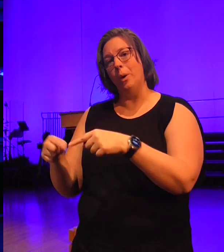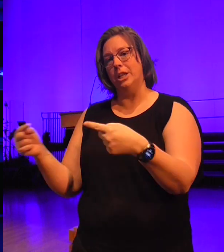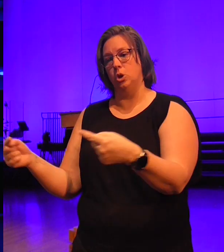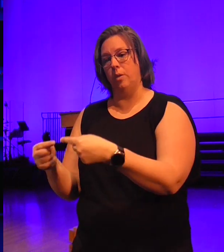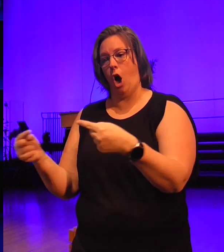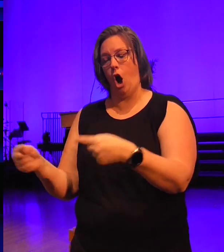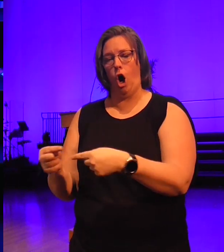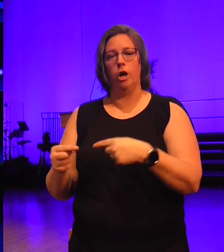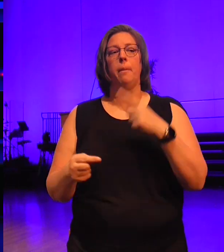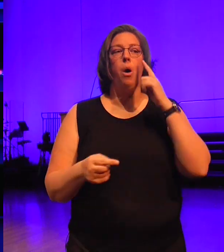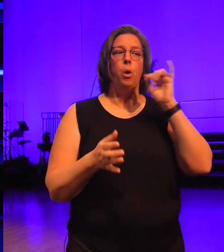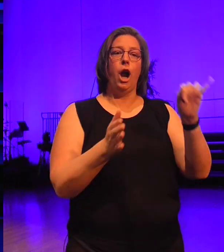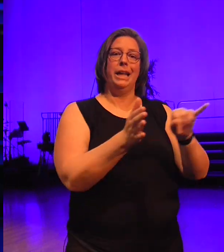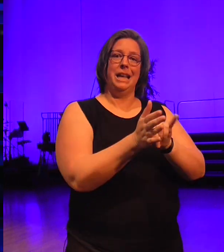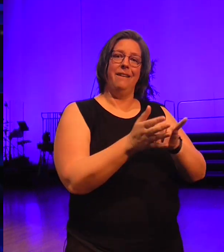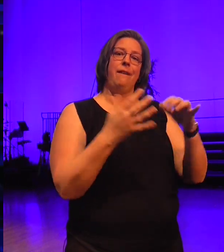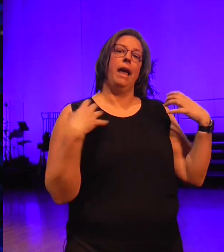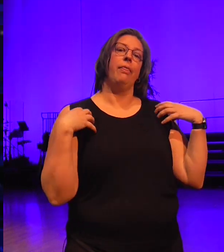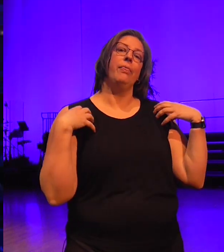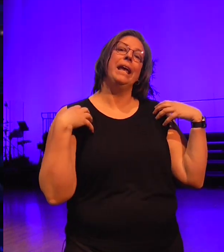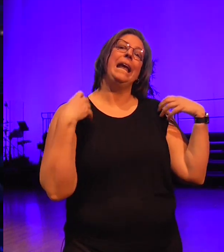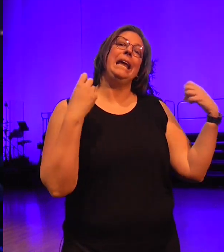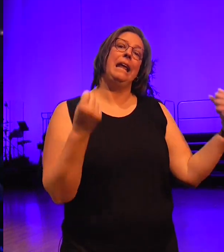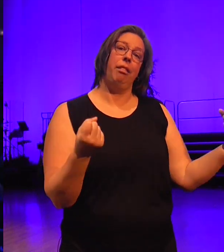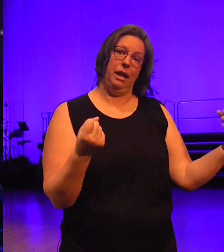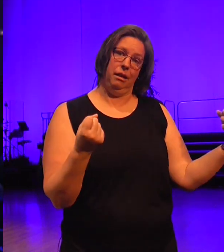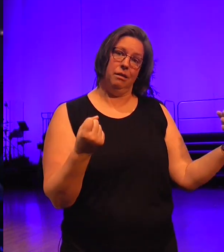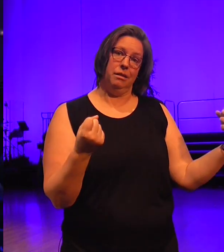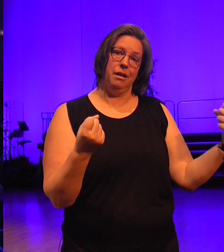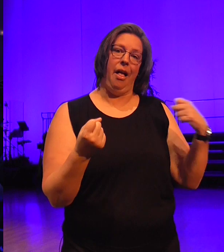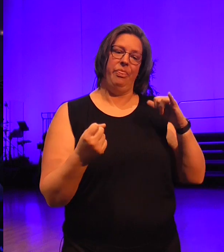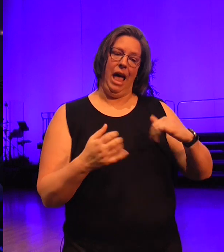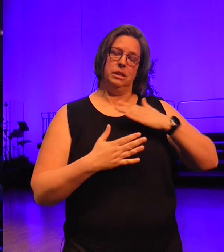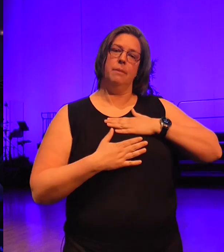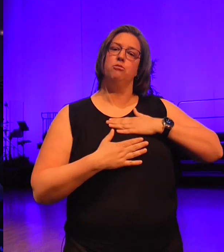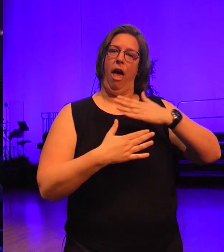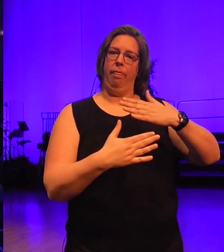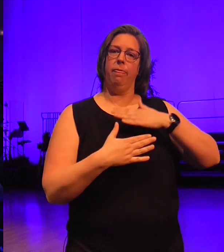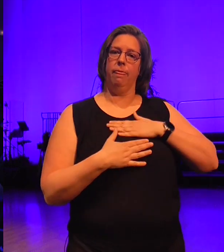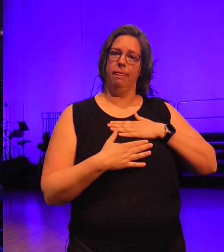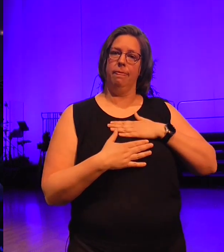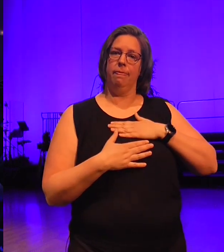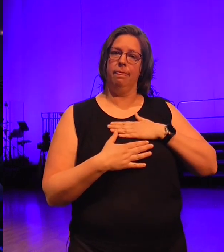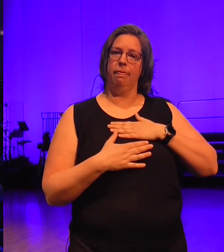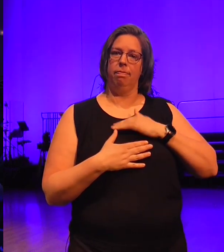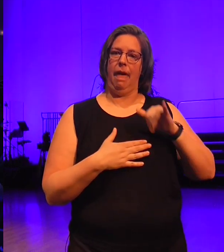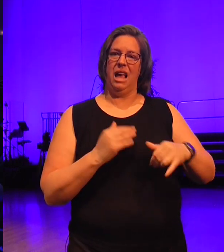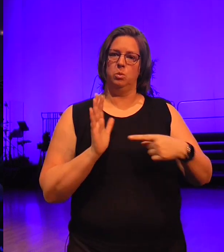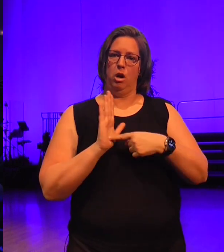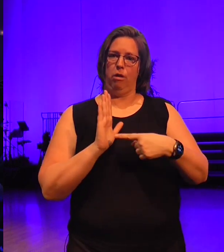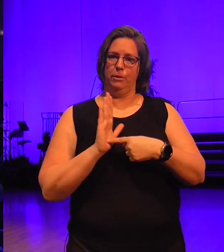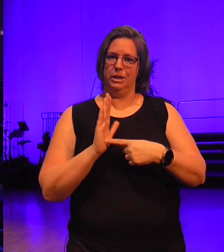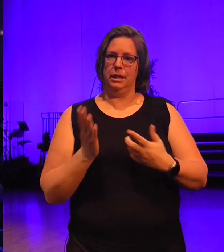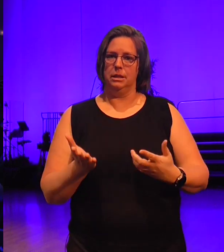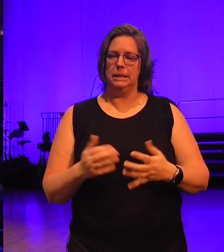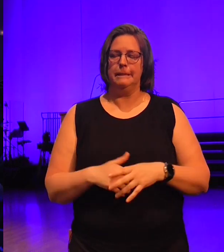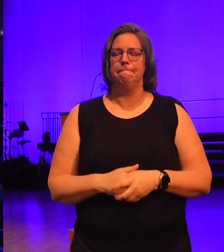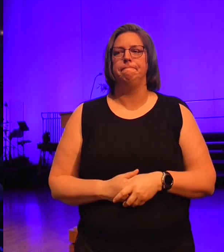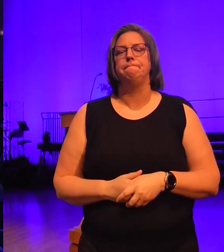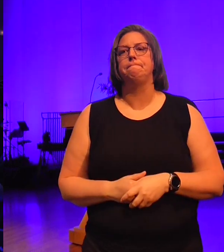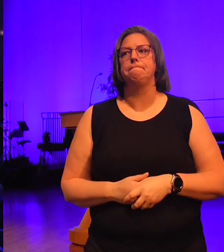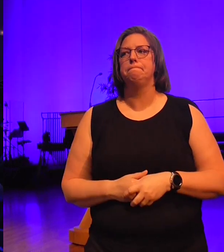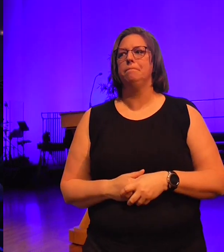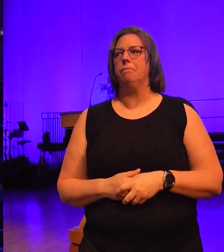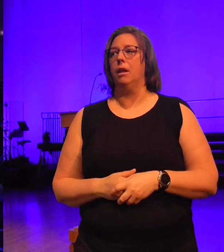healing can begin. And that's what the breath represents in this piece. This is the essence